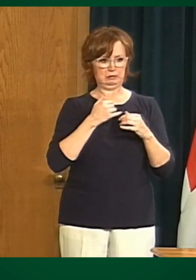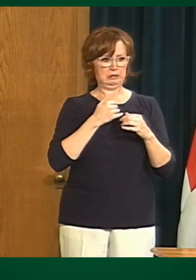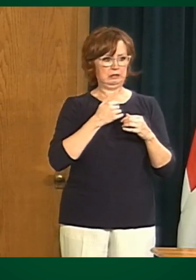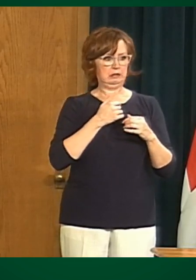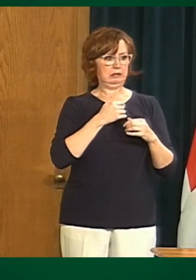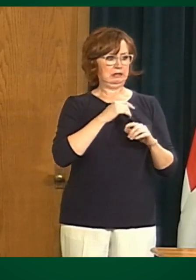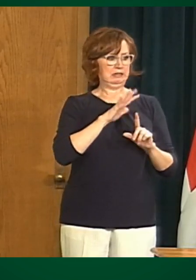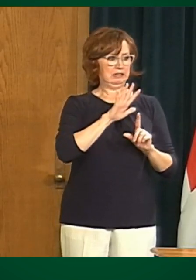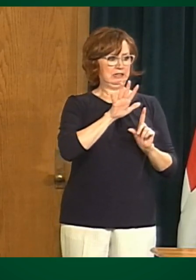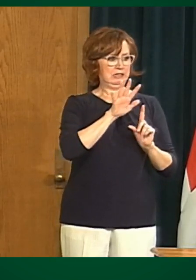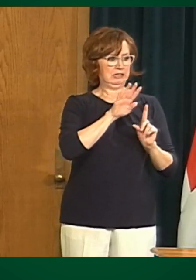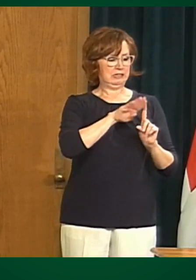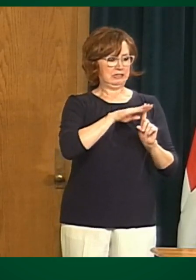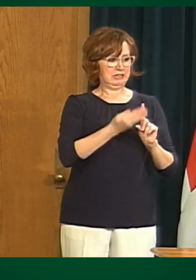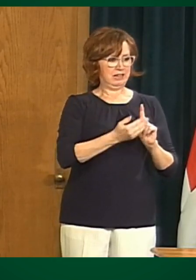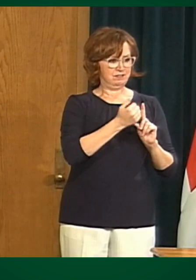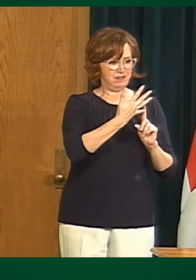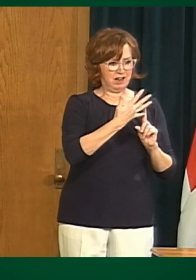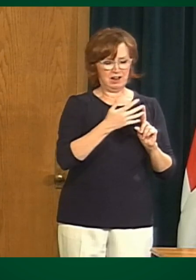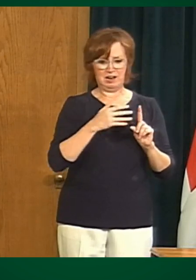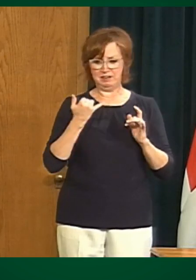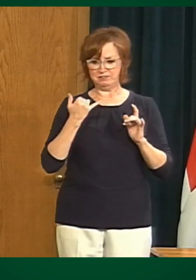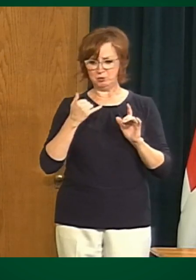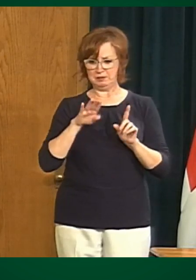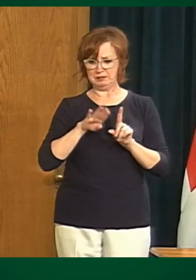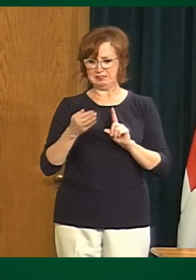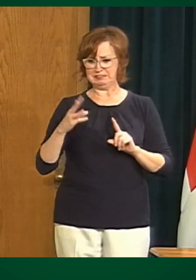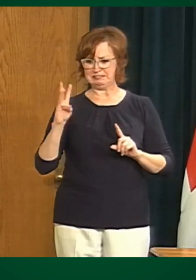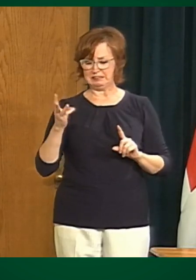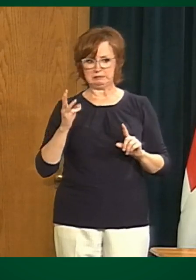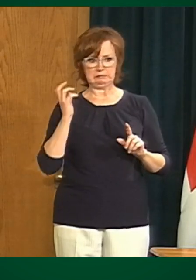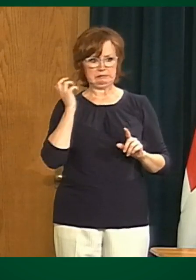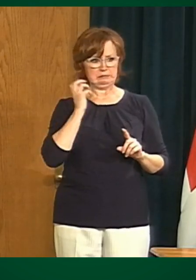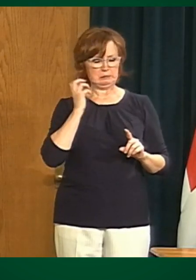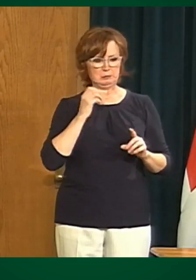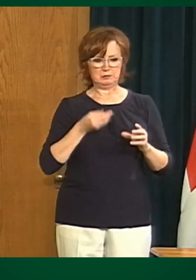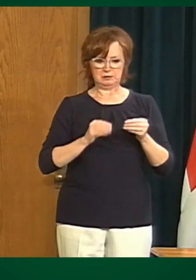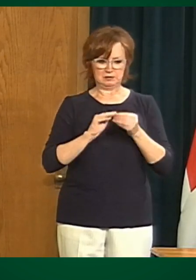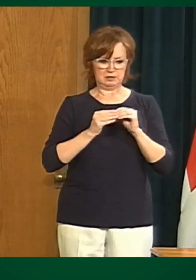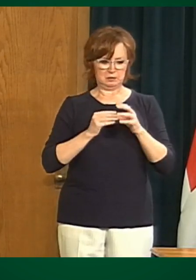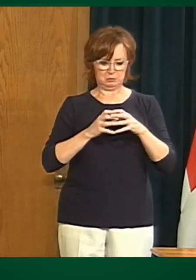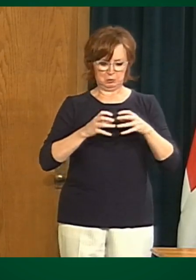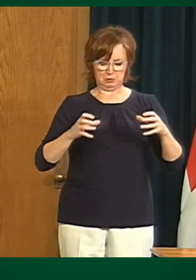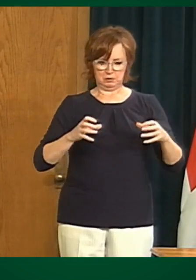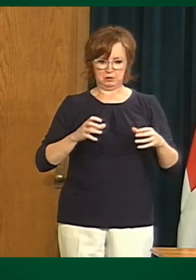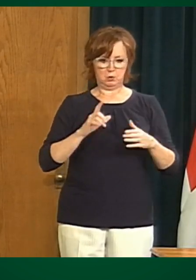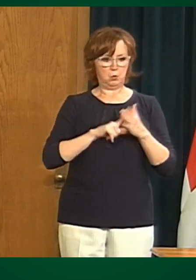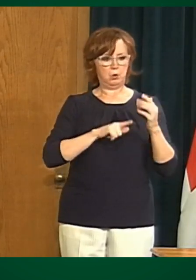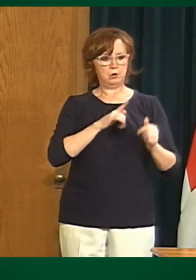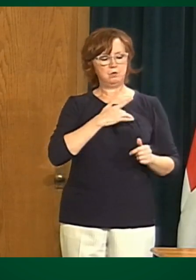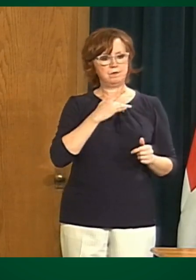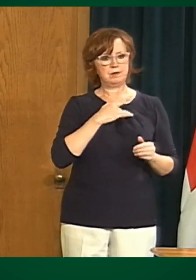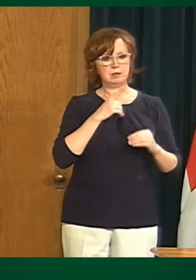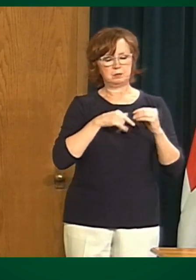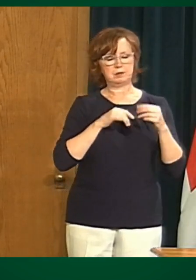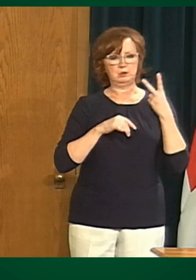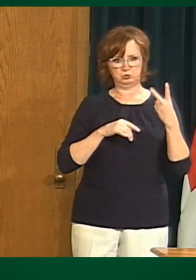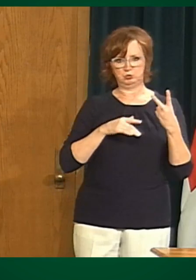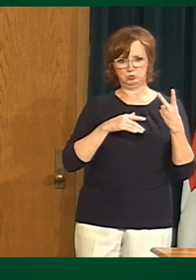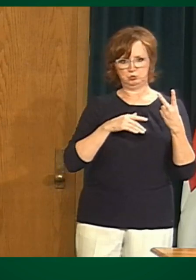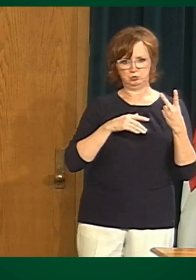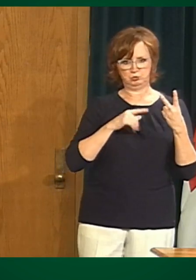of things starting to reopen. So what's your reaction to this? How are you feeling? I would say in general, 2 things. In